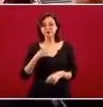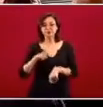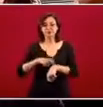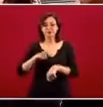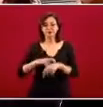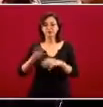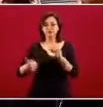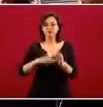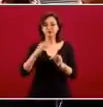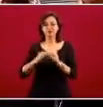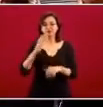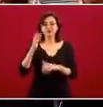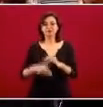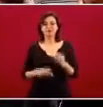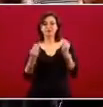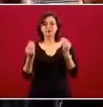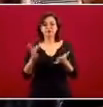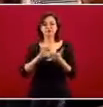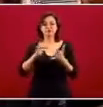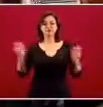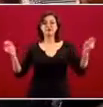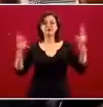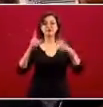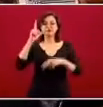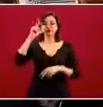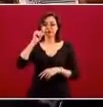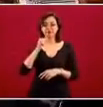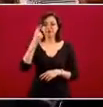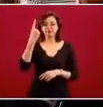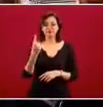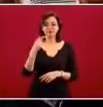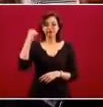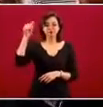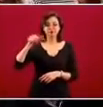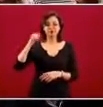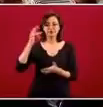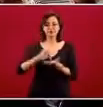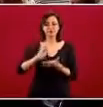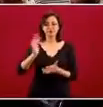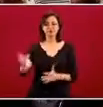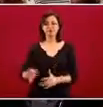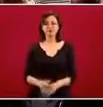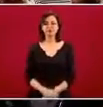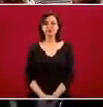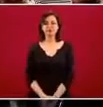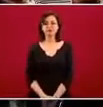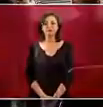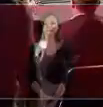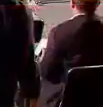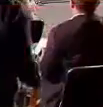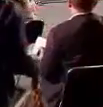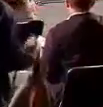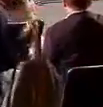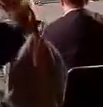will be it because there's only 1 hour. We have limited time. Thank you very much. See you tomorrow, April 1st.